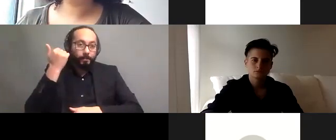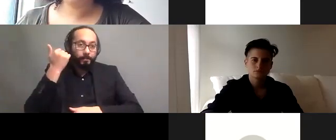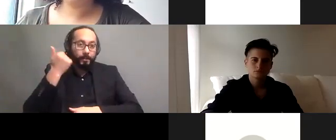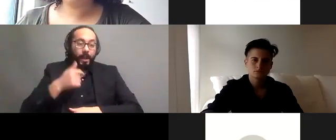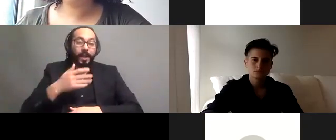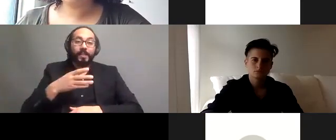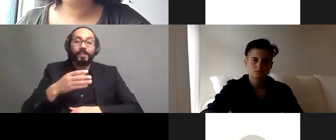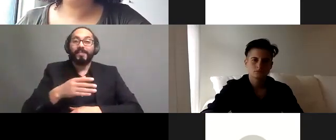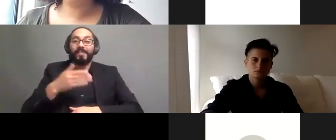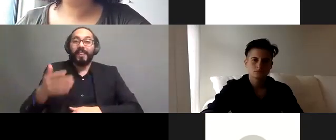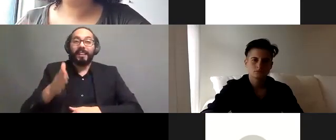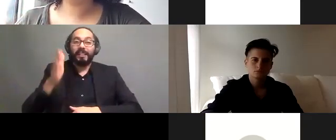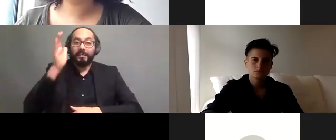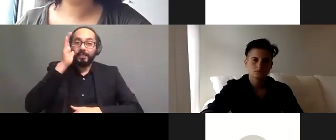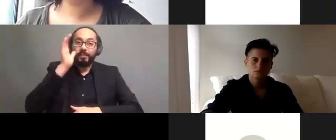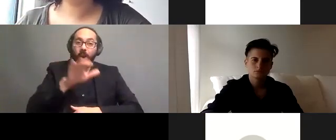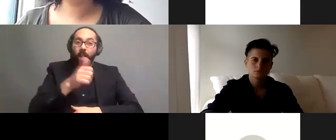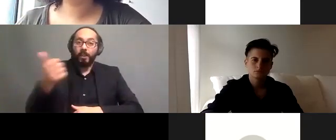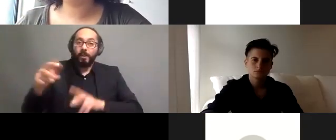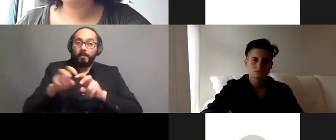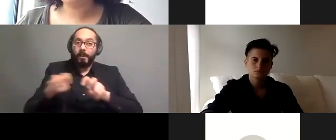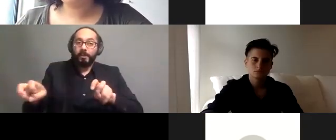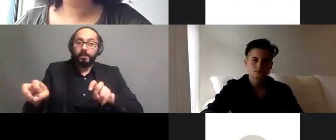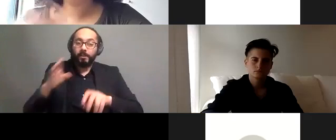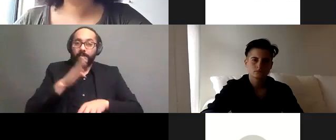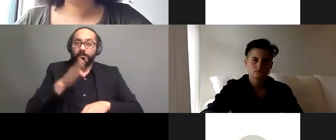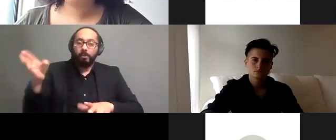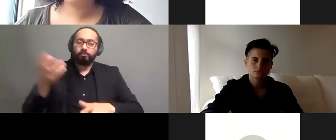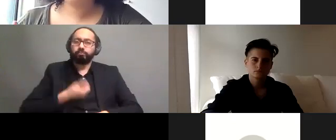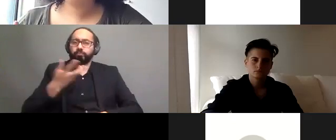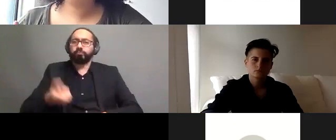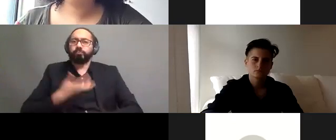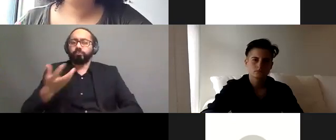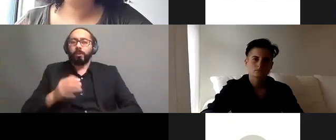other panelists and you talking so freely. And I know, like,